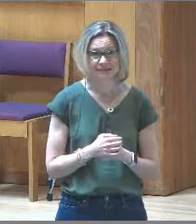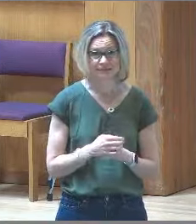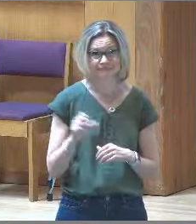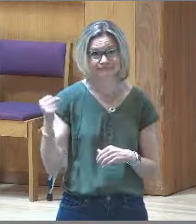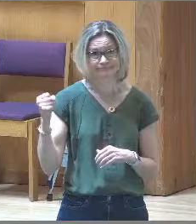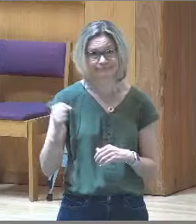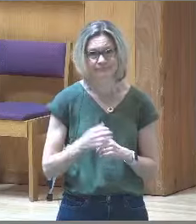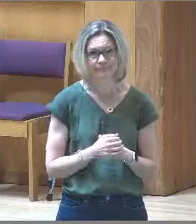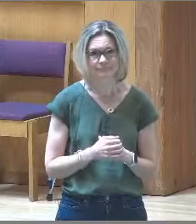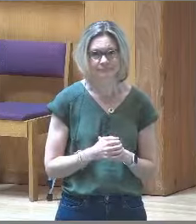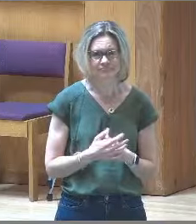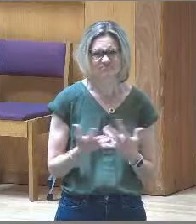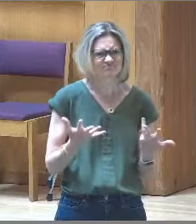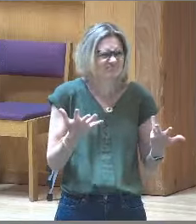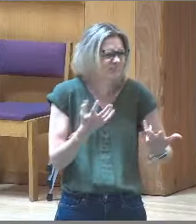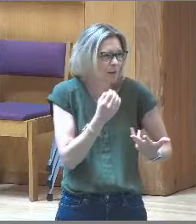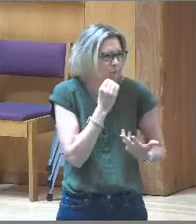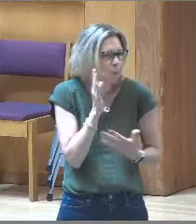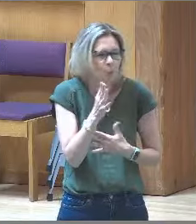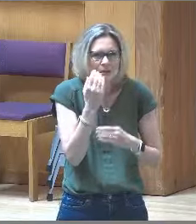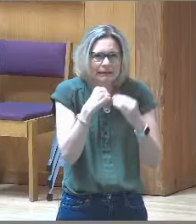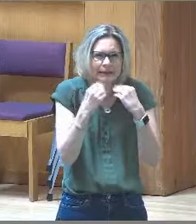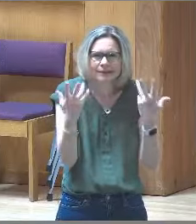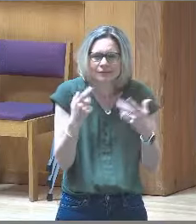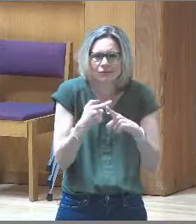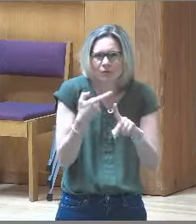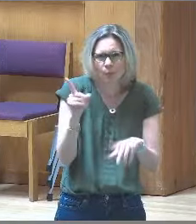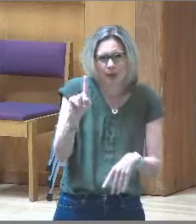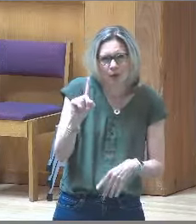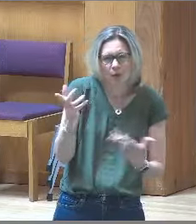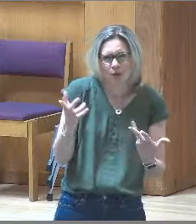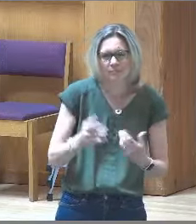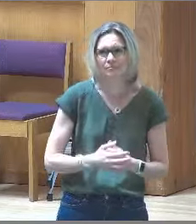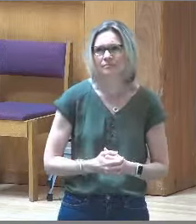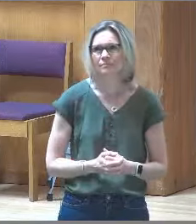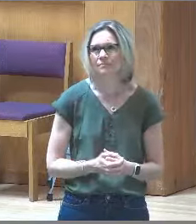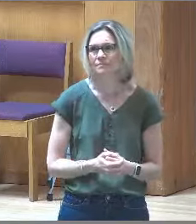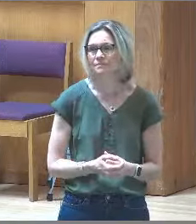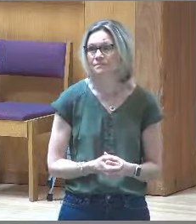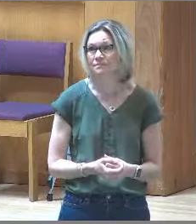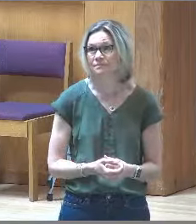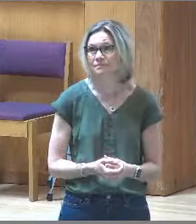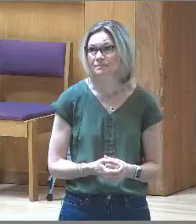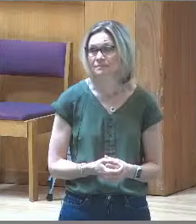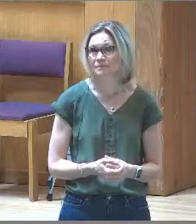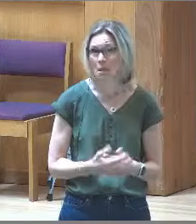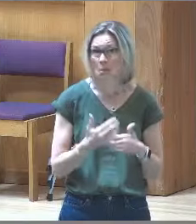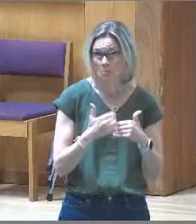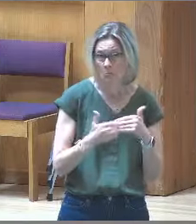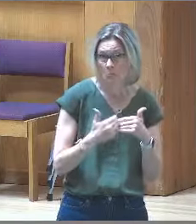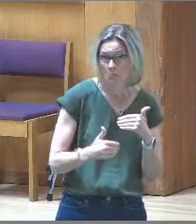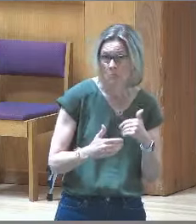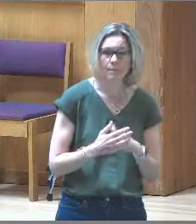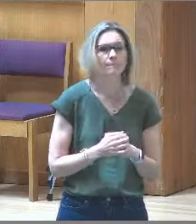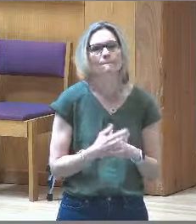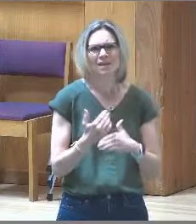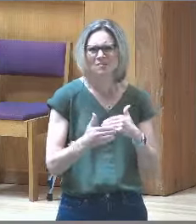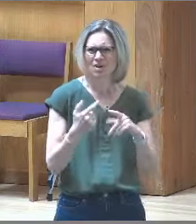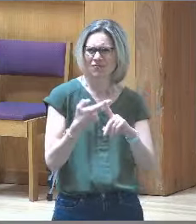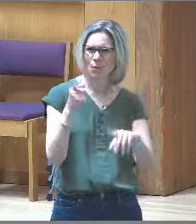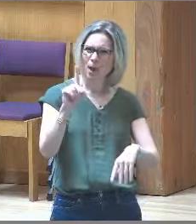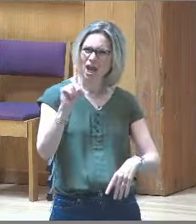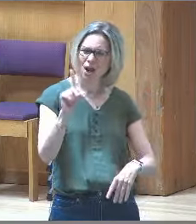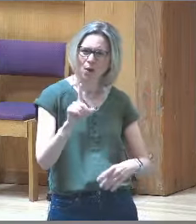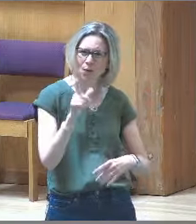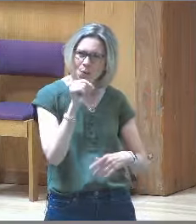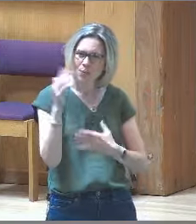Yes. So where does the food that you will eat come from? Bread. Bread. Where does it come from? Who brought